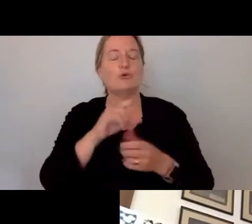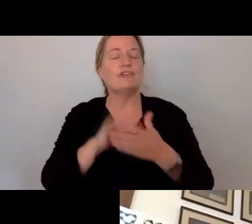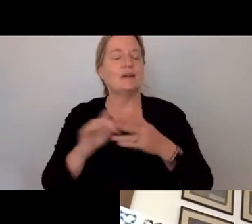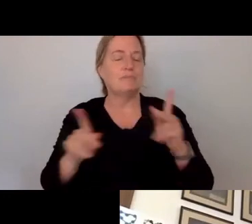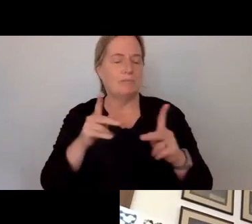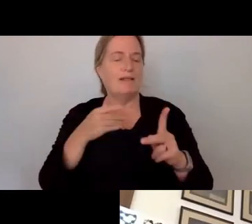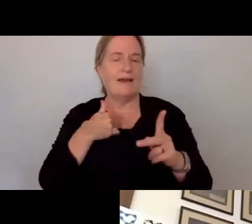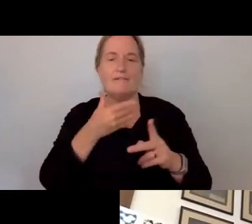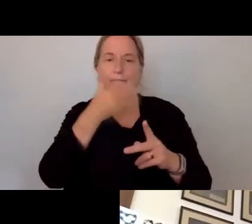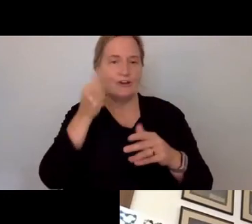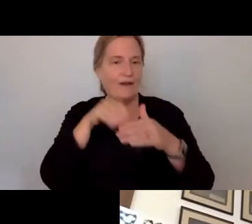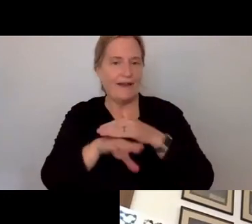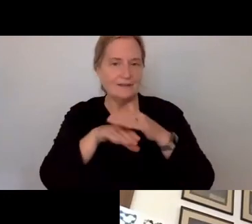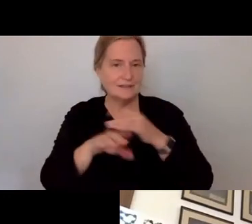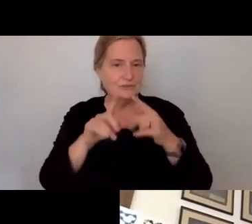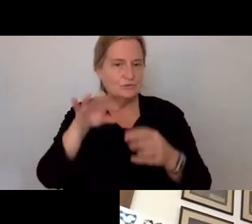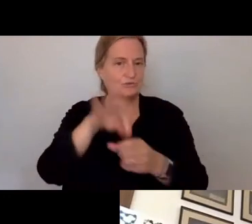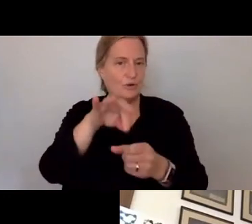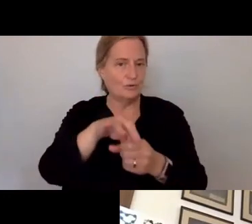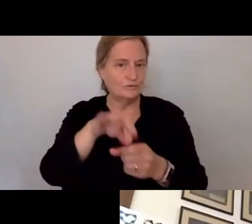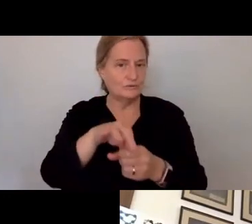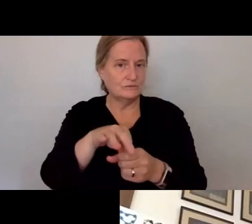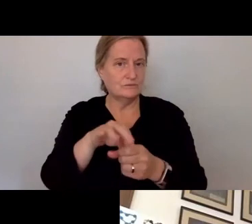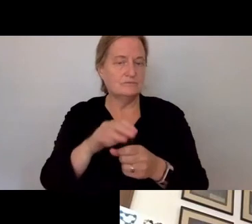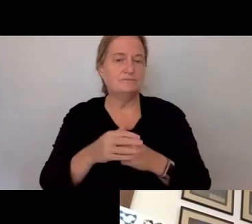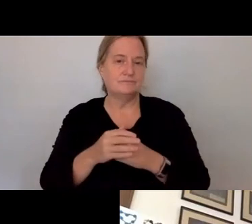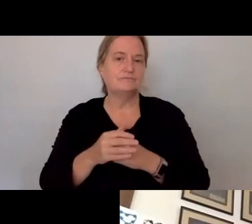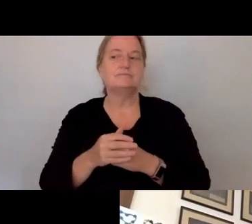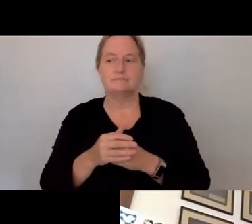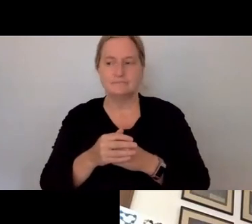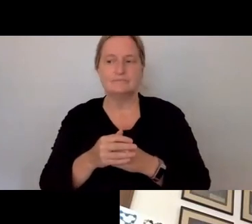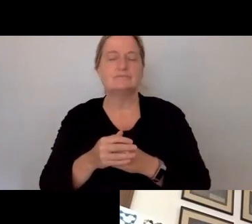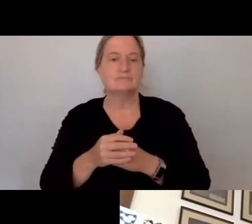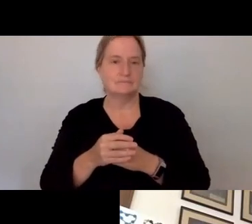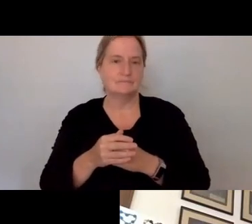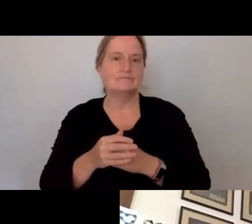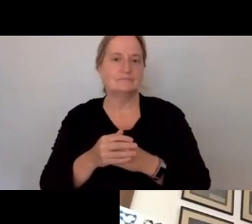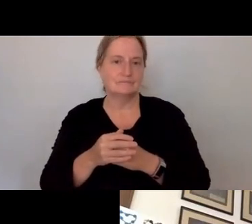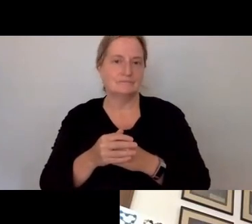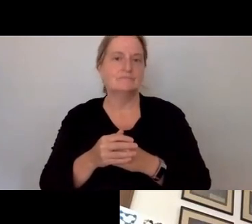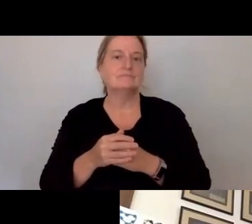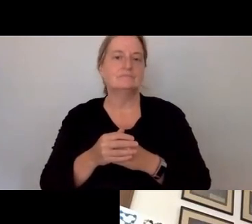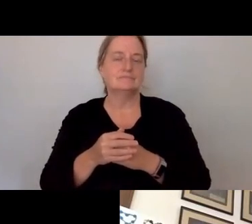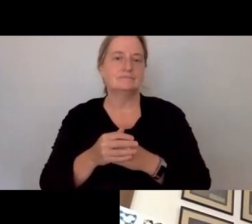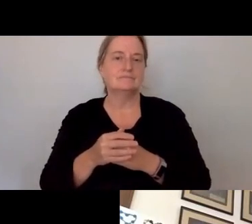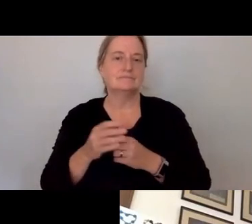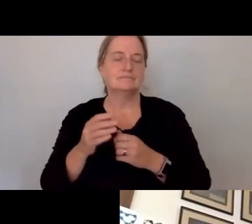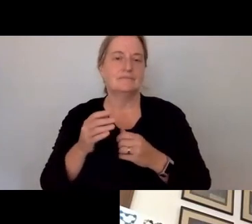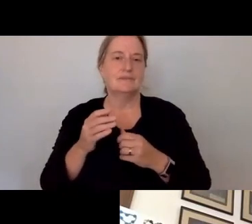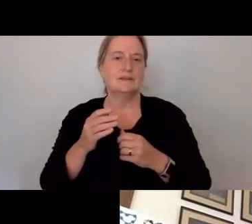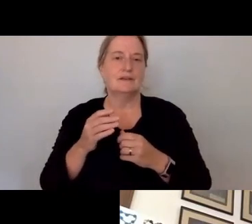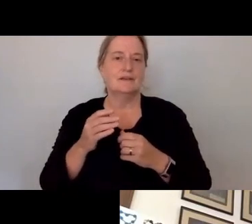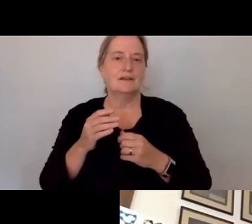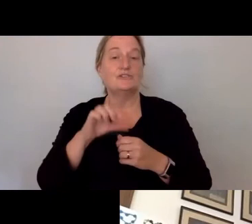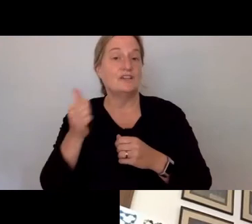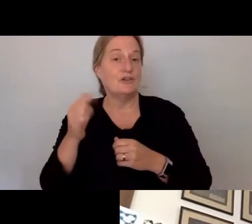disabilities? I have one more question that kind of connects to that. It is from Hannah. She starts with, "My name is Hannah.